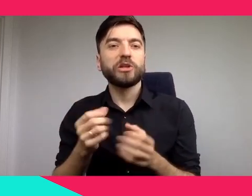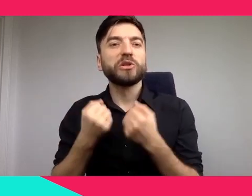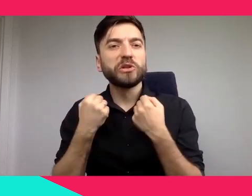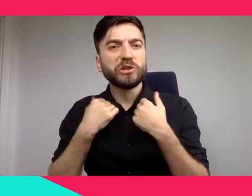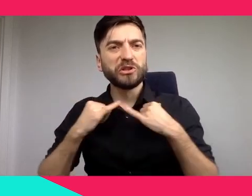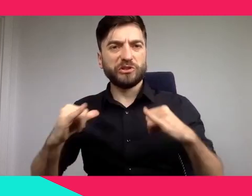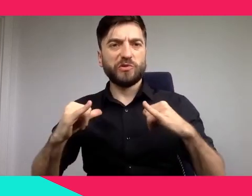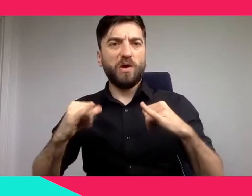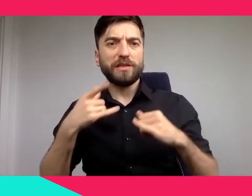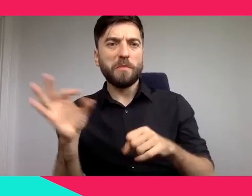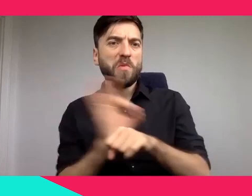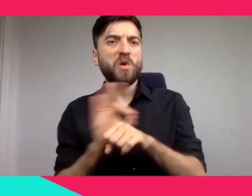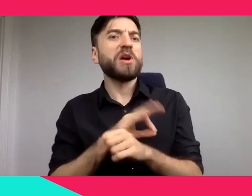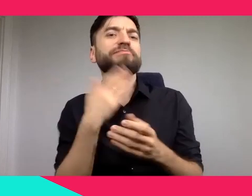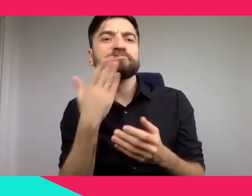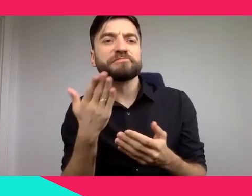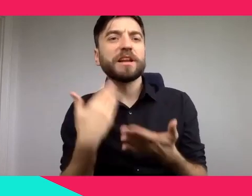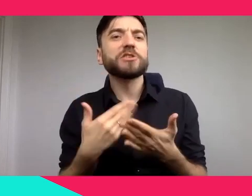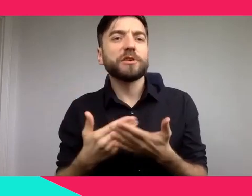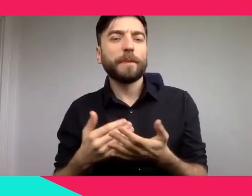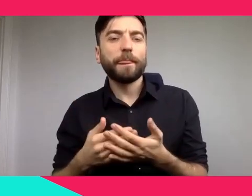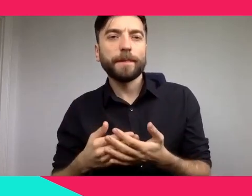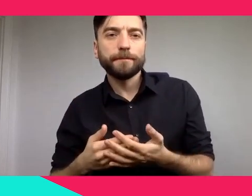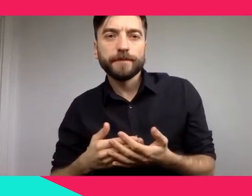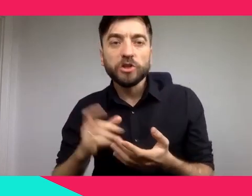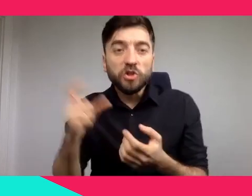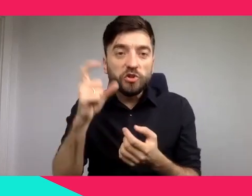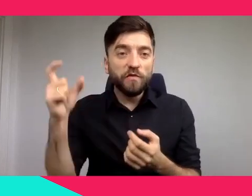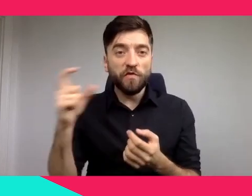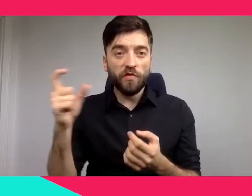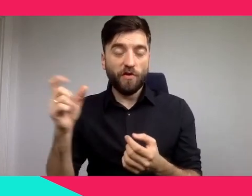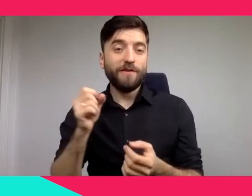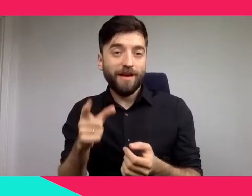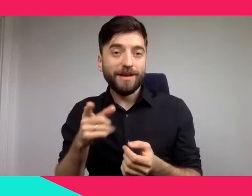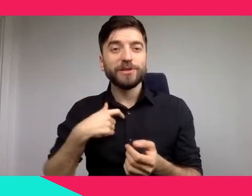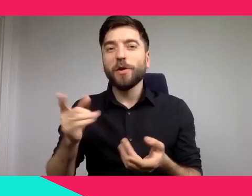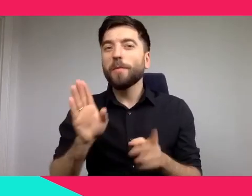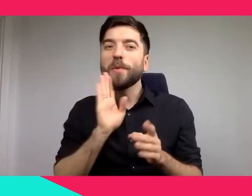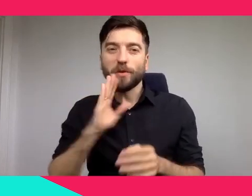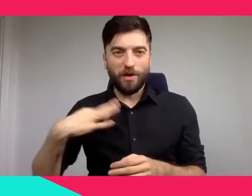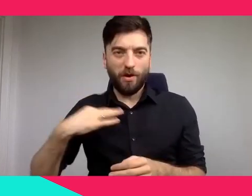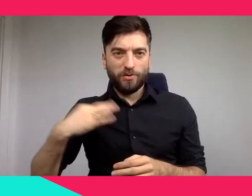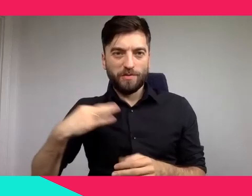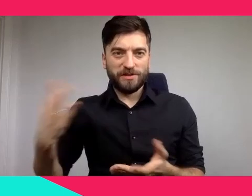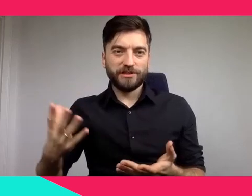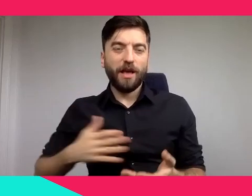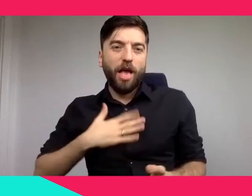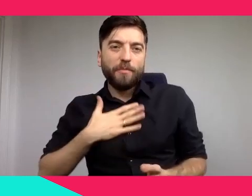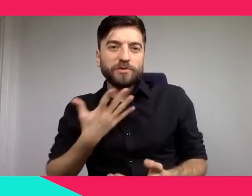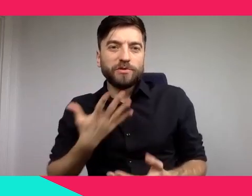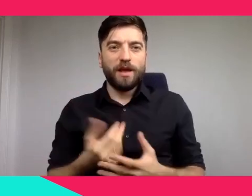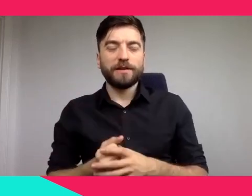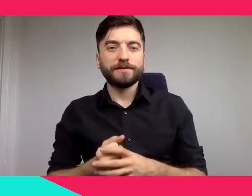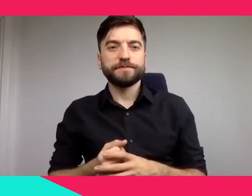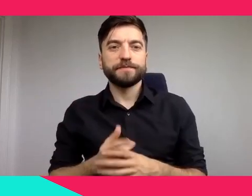becomes personal and emotional and is telling you something new that you never can do in an archive of or a museum, because